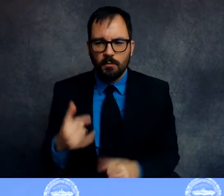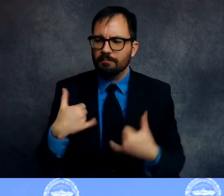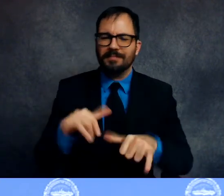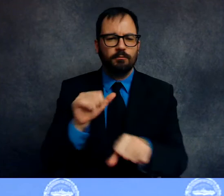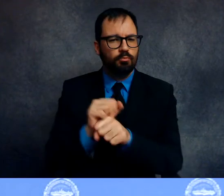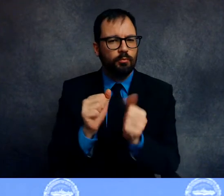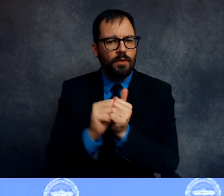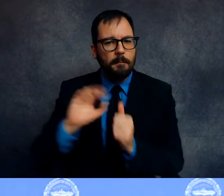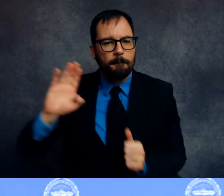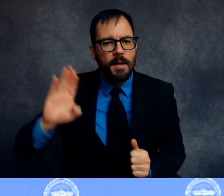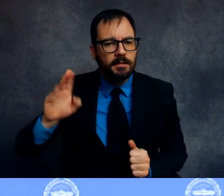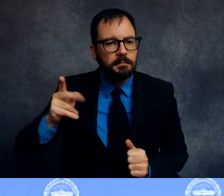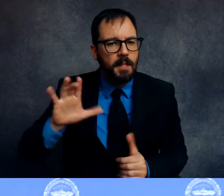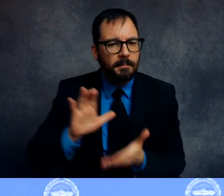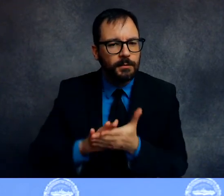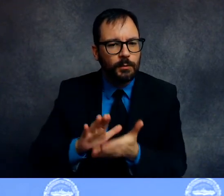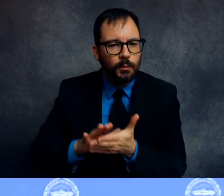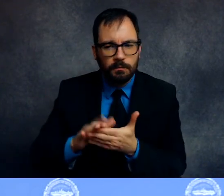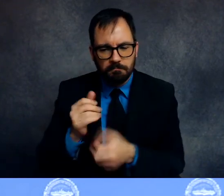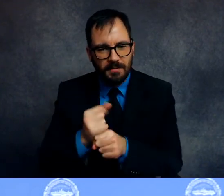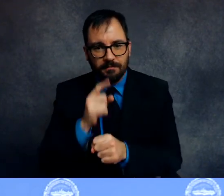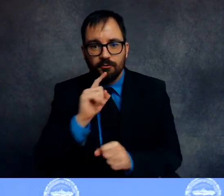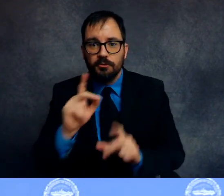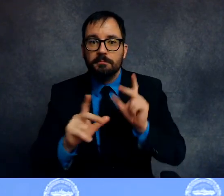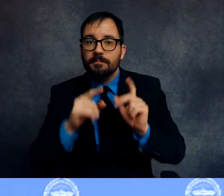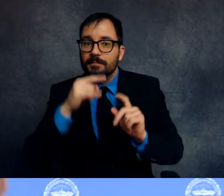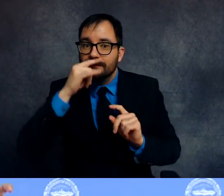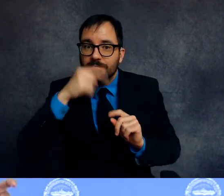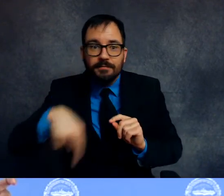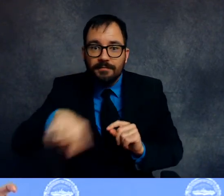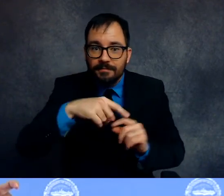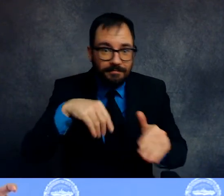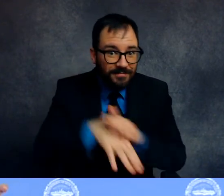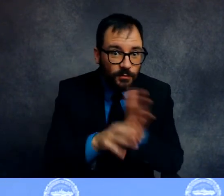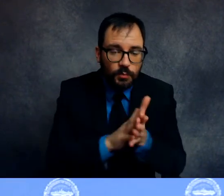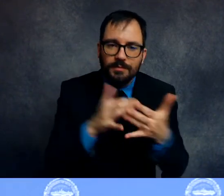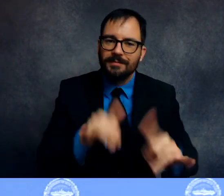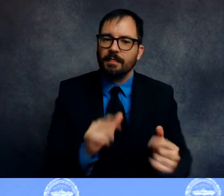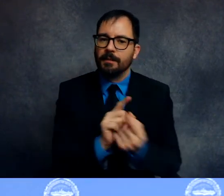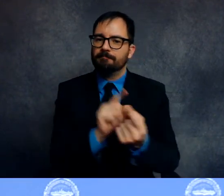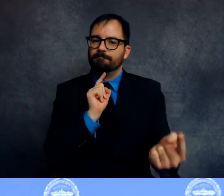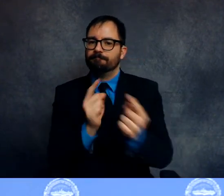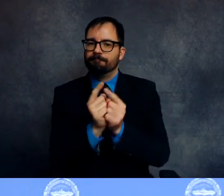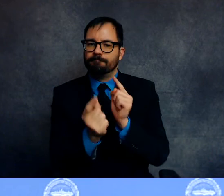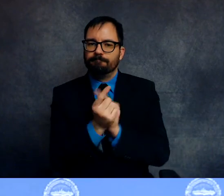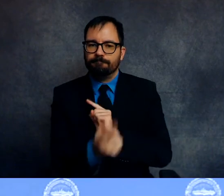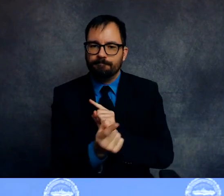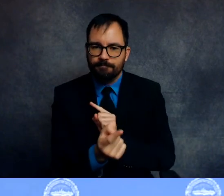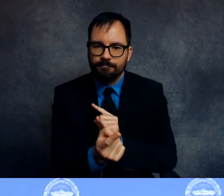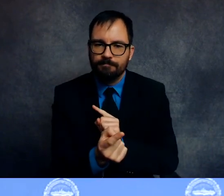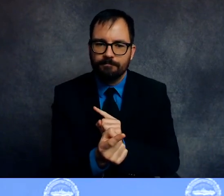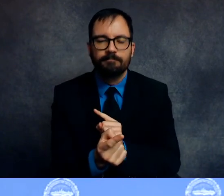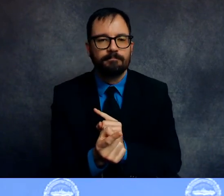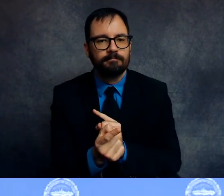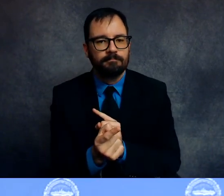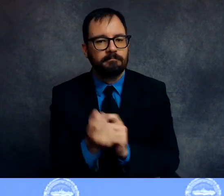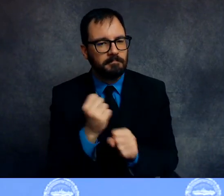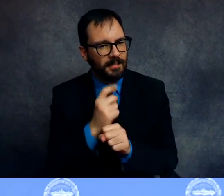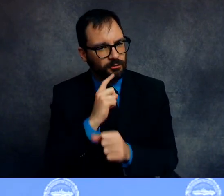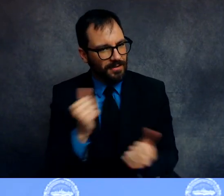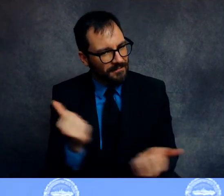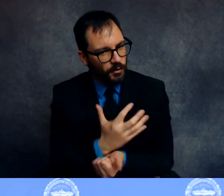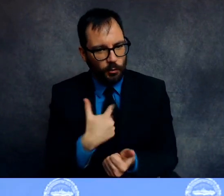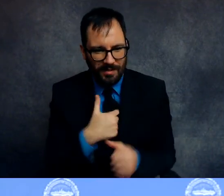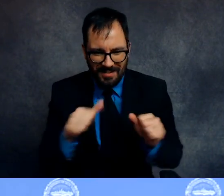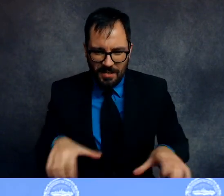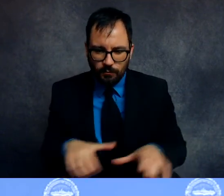formula that we've worked through with BPS to ensure that students can socially distant. It's not just about the physical space, but it's also